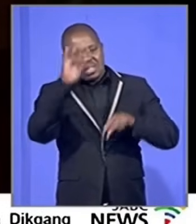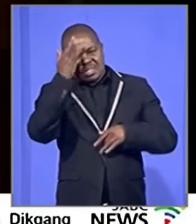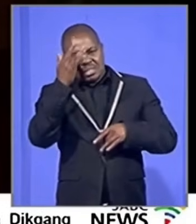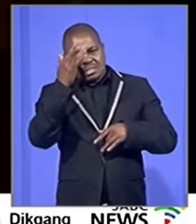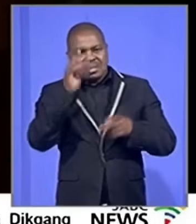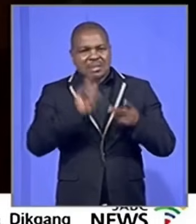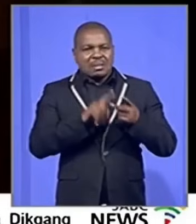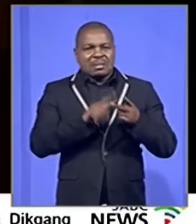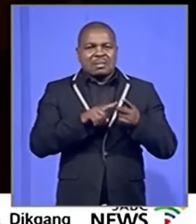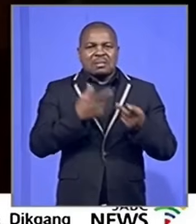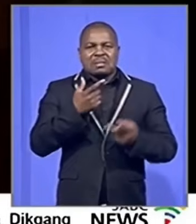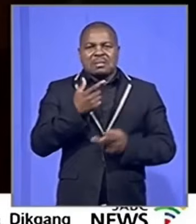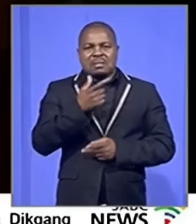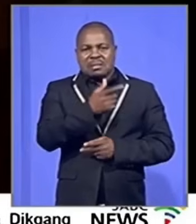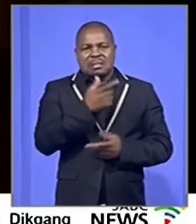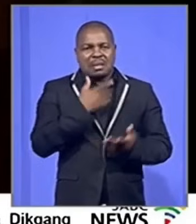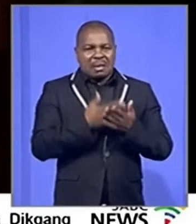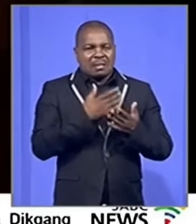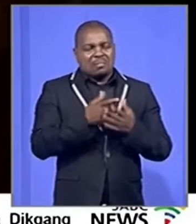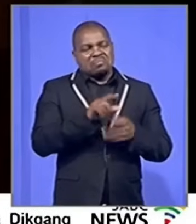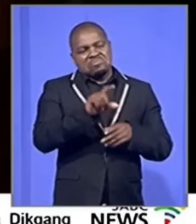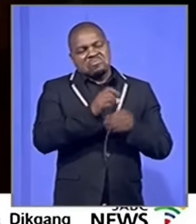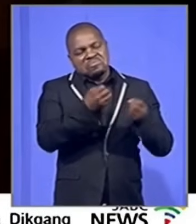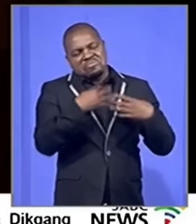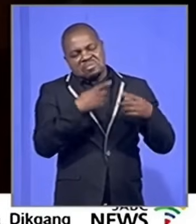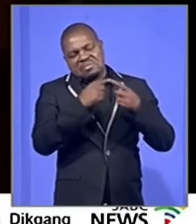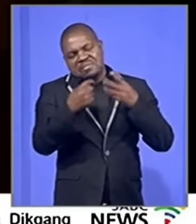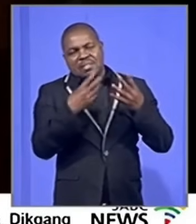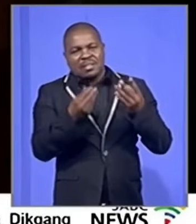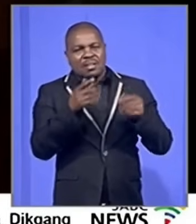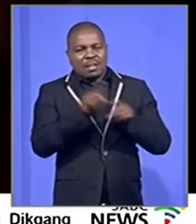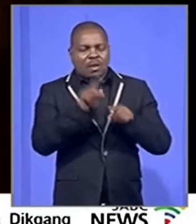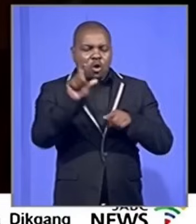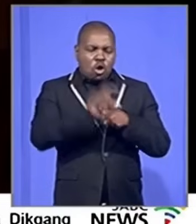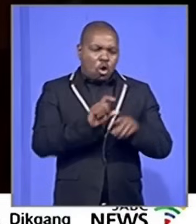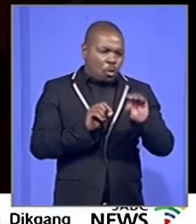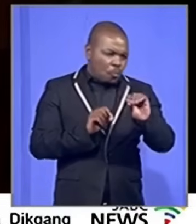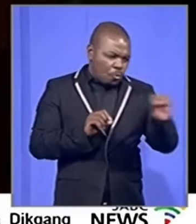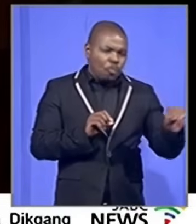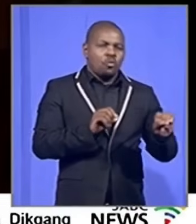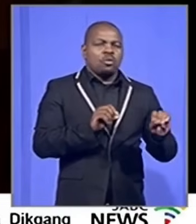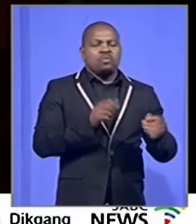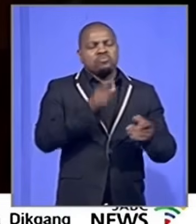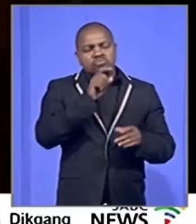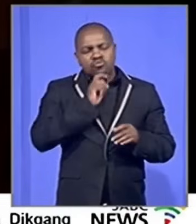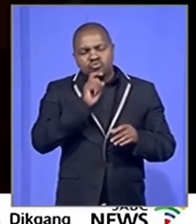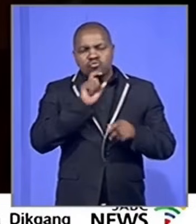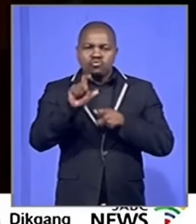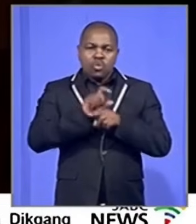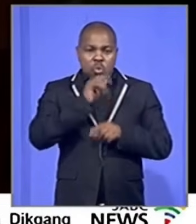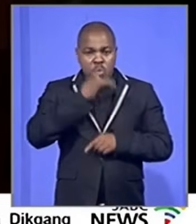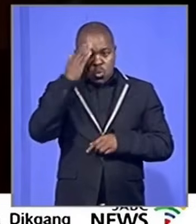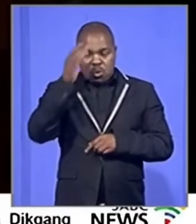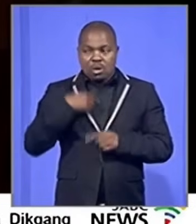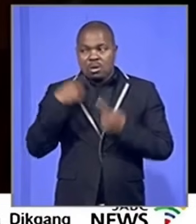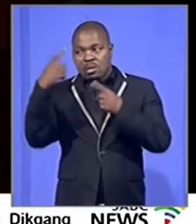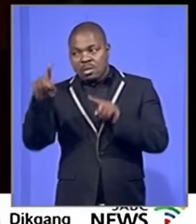diprepe di teng ba ka re thusa ka tsone ko maokelong a farologaneng go na le dikgotlhopo di teng di ka dirisiwa ha o itse gore wa go kopana